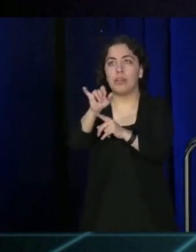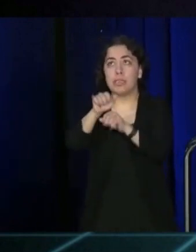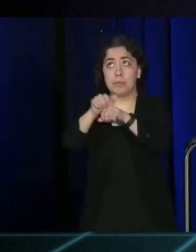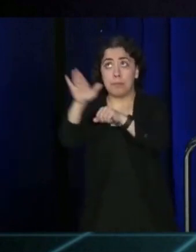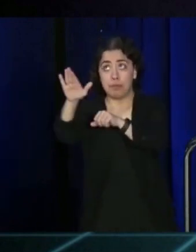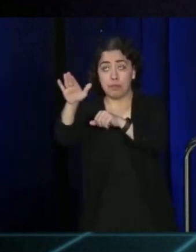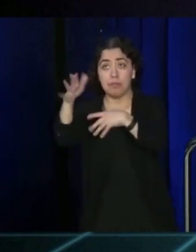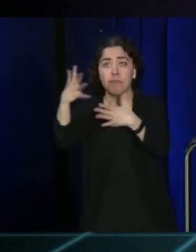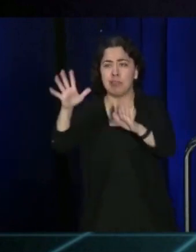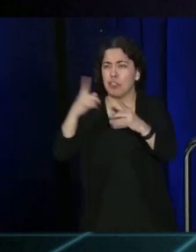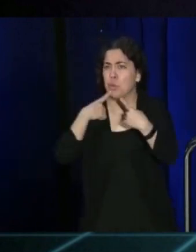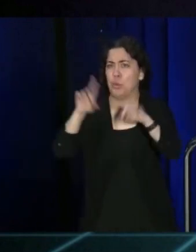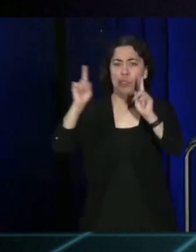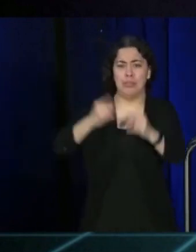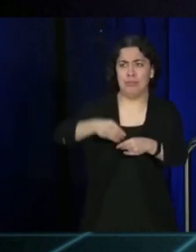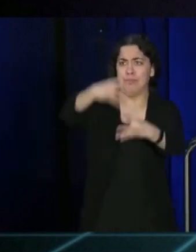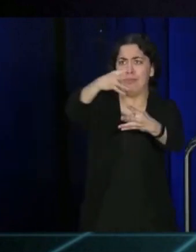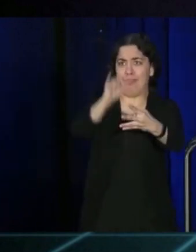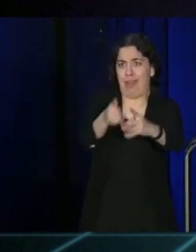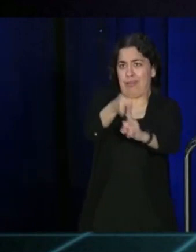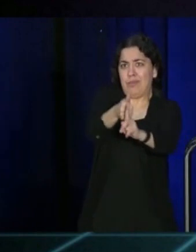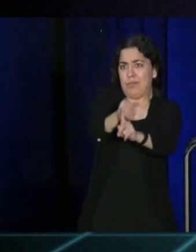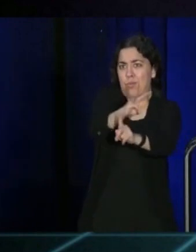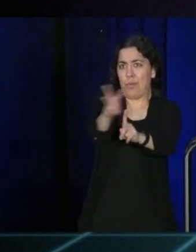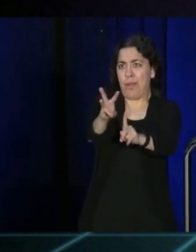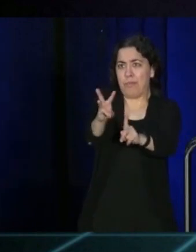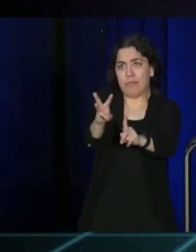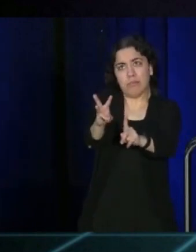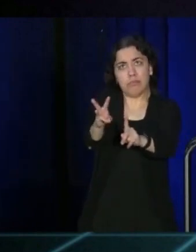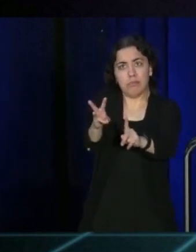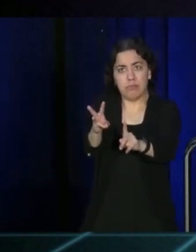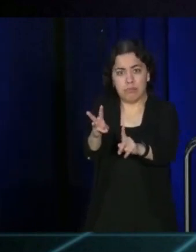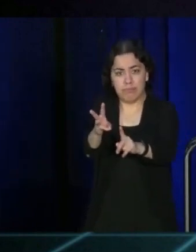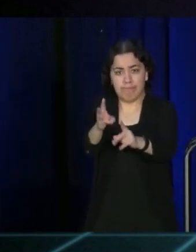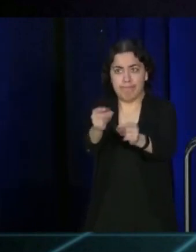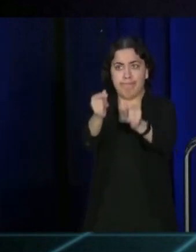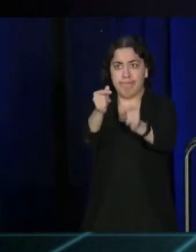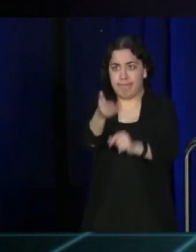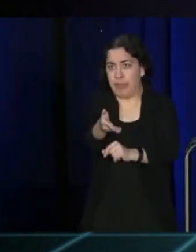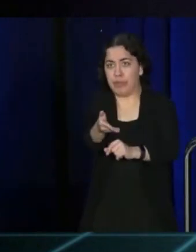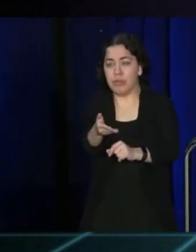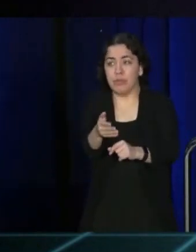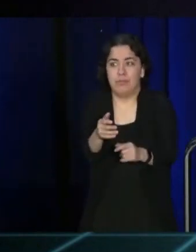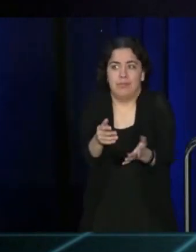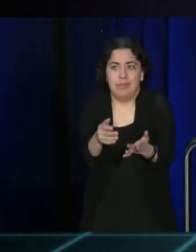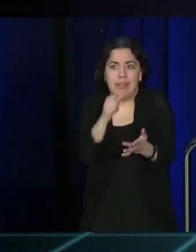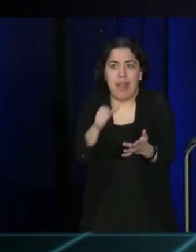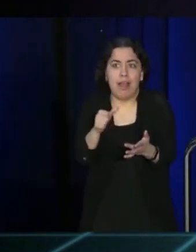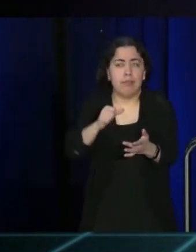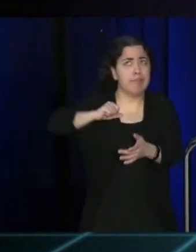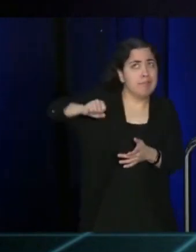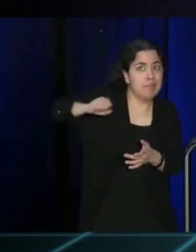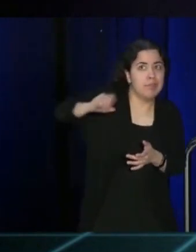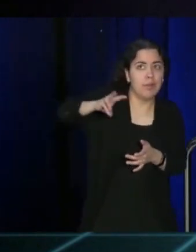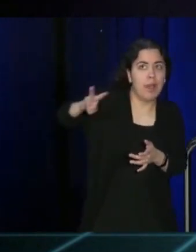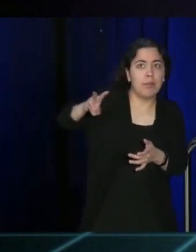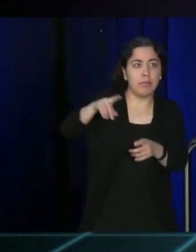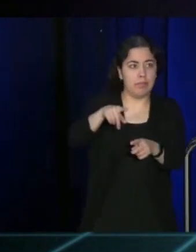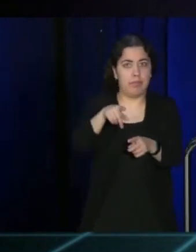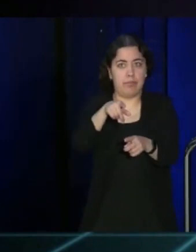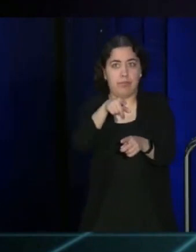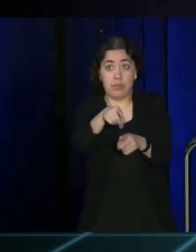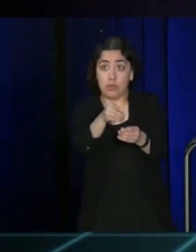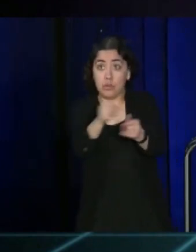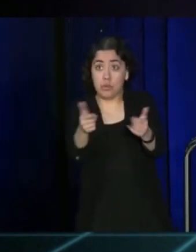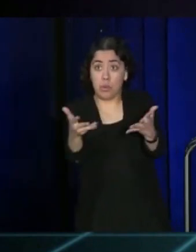just how the web works. And so, don't not use the web, I guess, is the solution to this